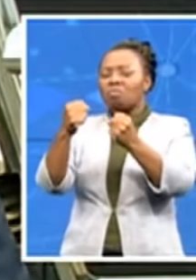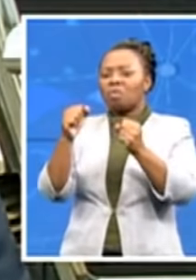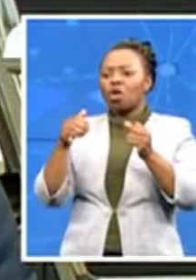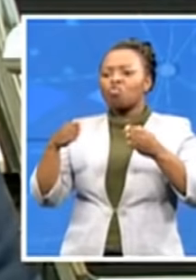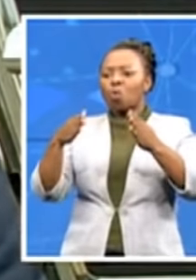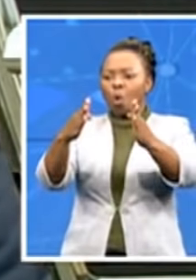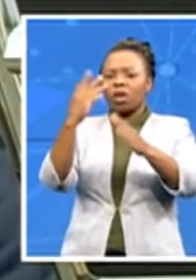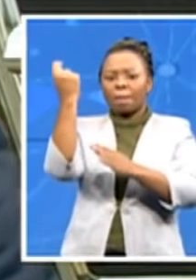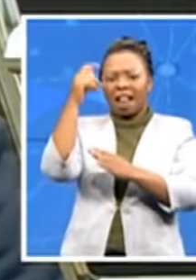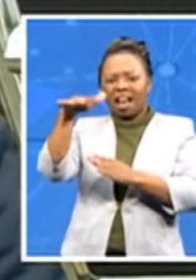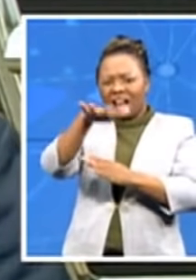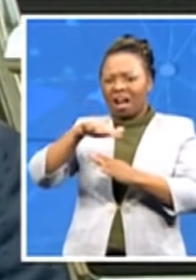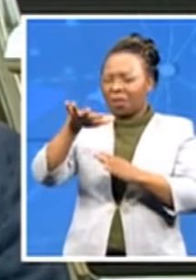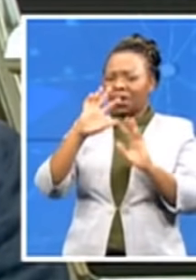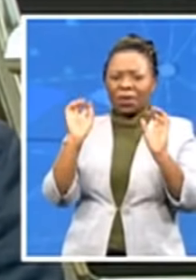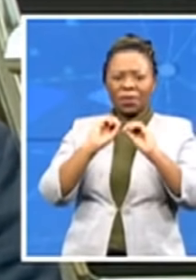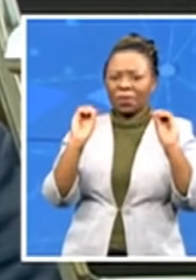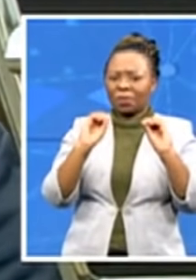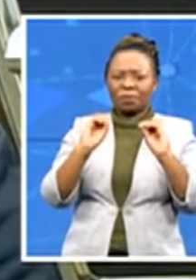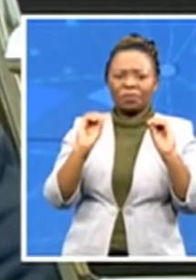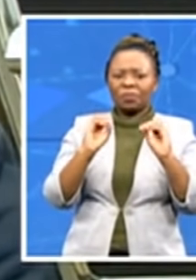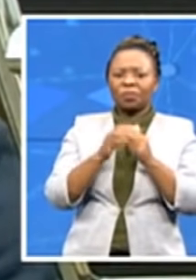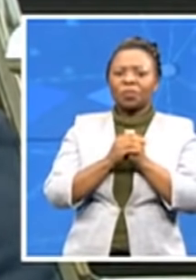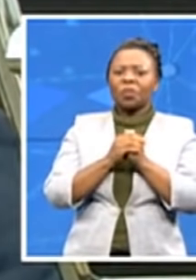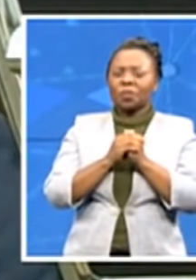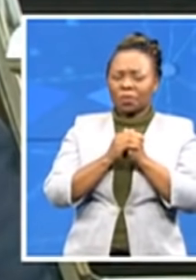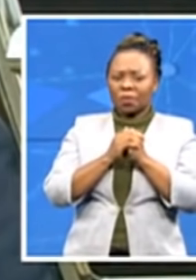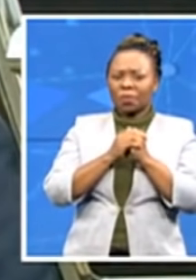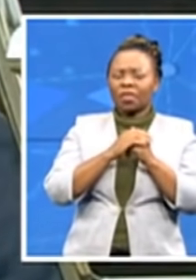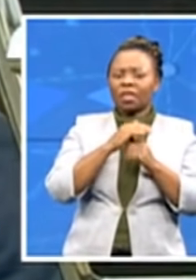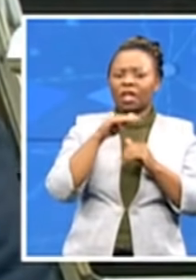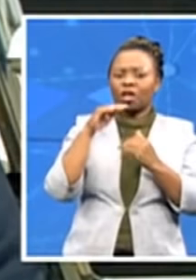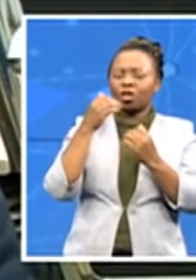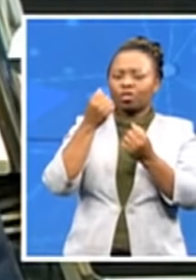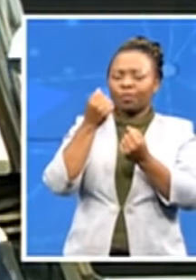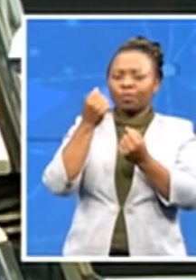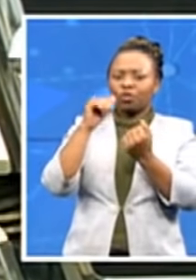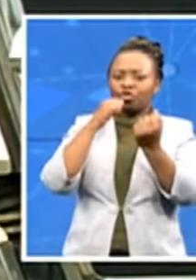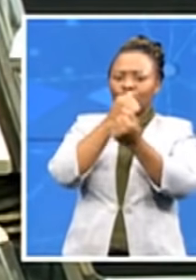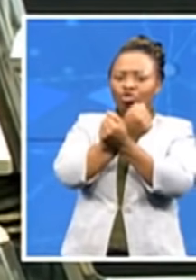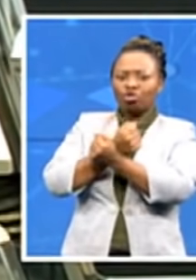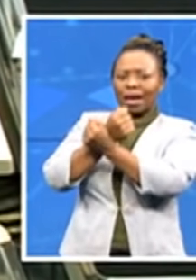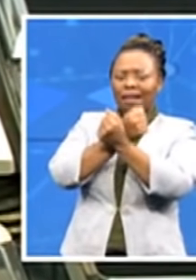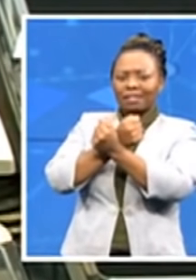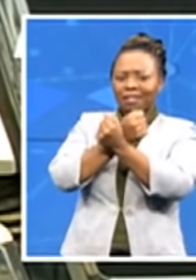trucks coming from Zimbabwe, coming from other African countries to South Africa. We have seen